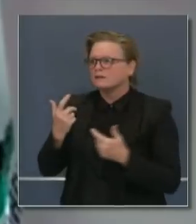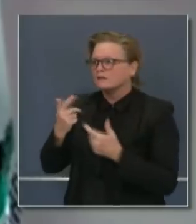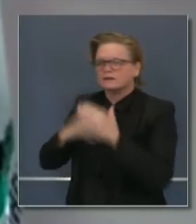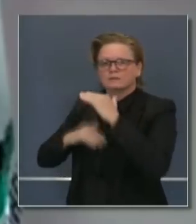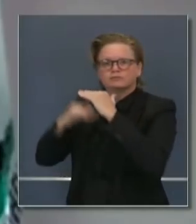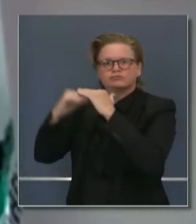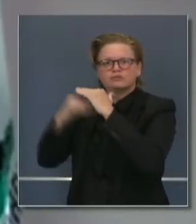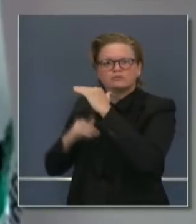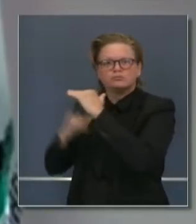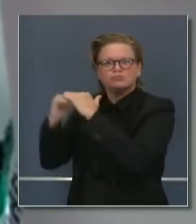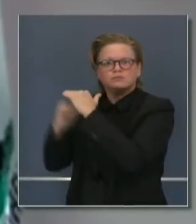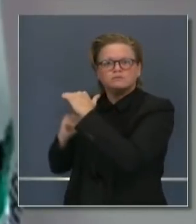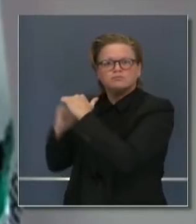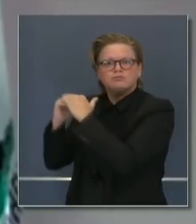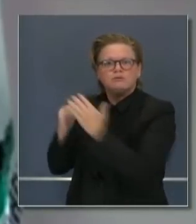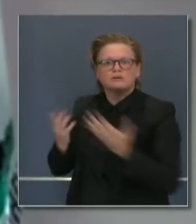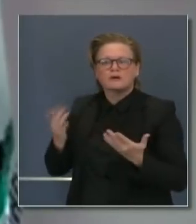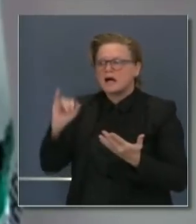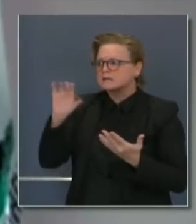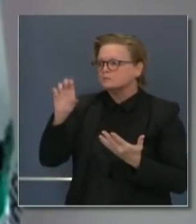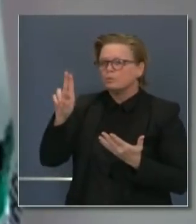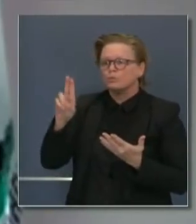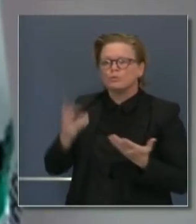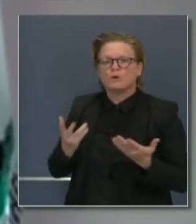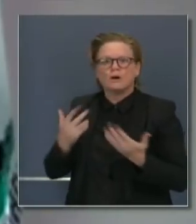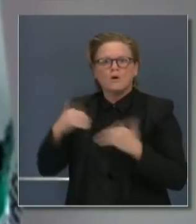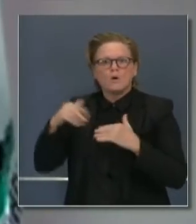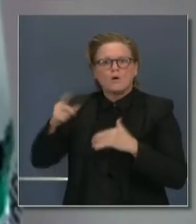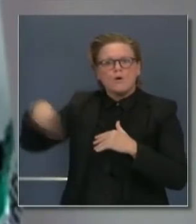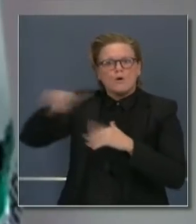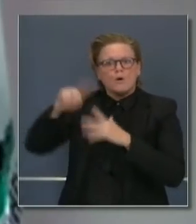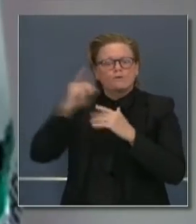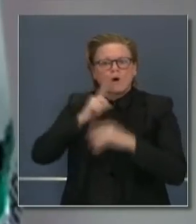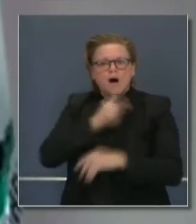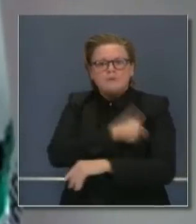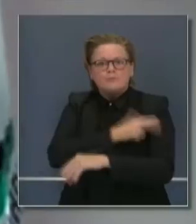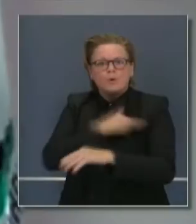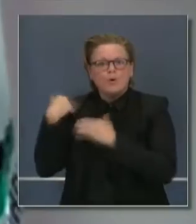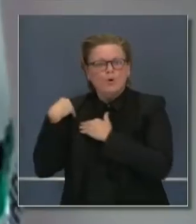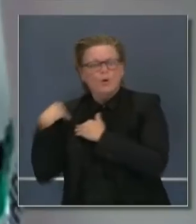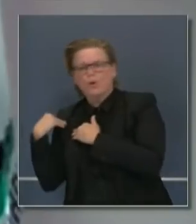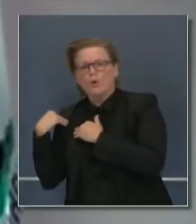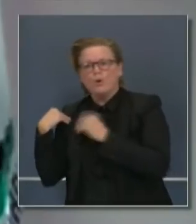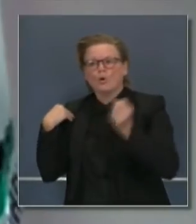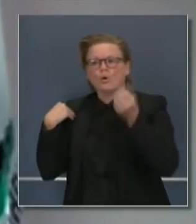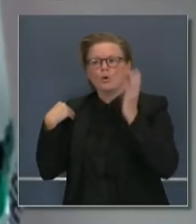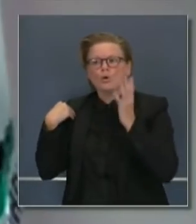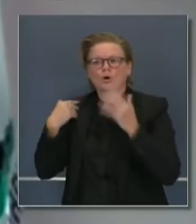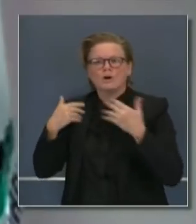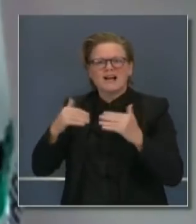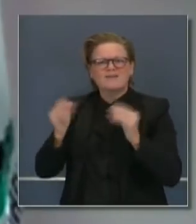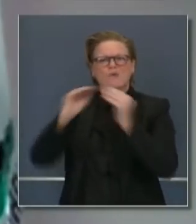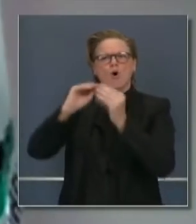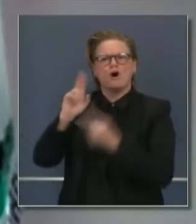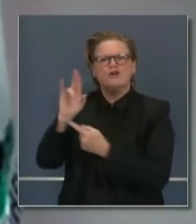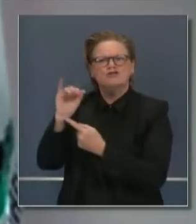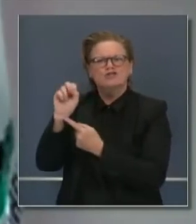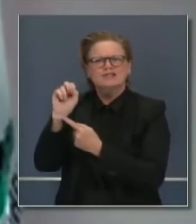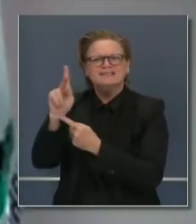who have carried a tremendous burden throughout, the risk to themselves and their families, but even more,